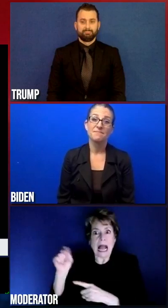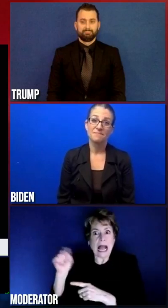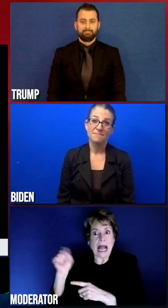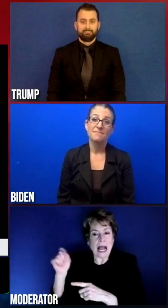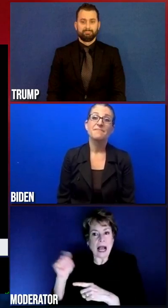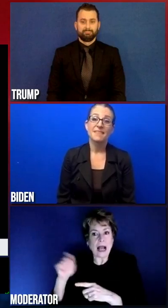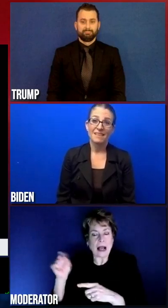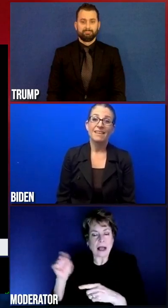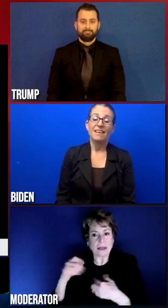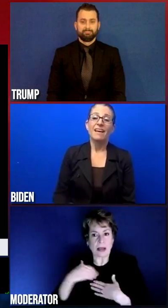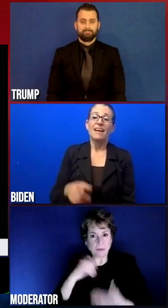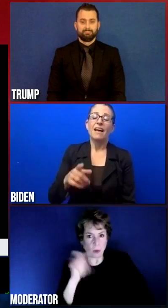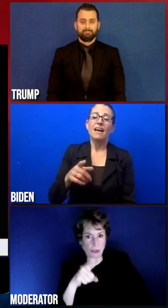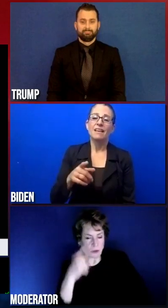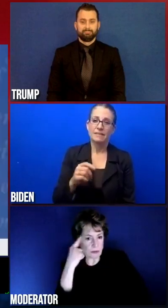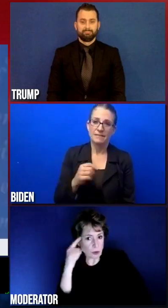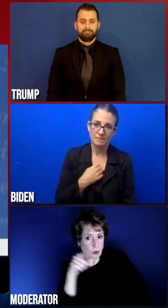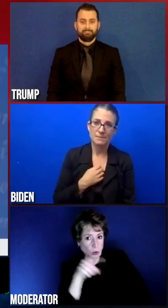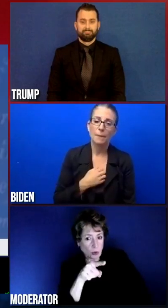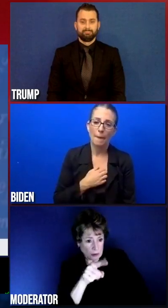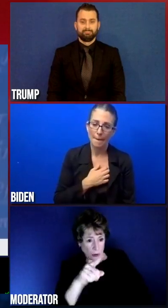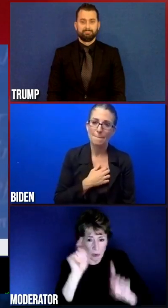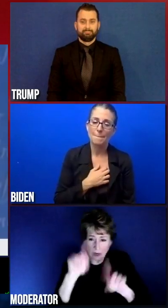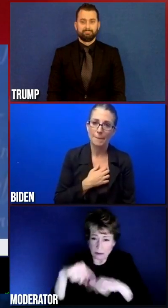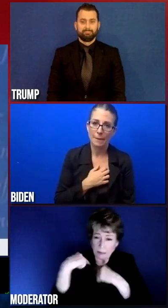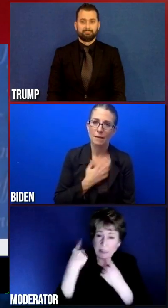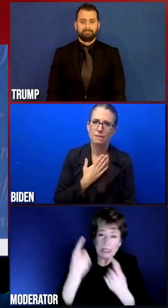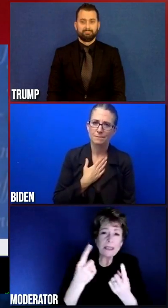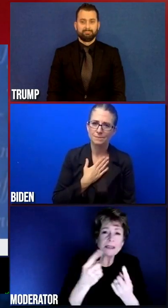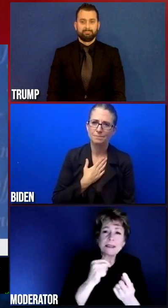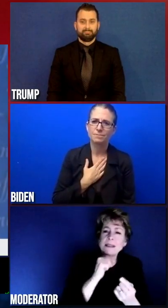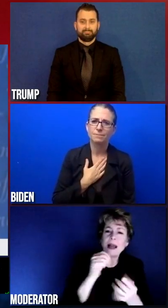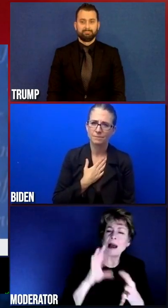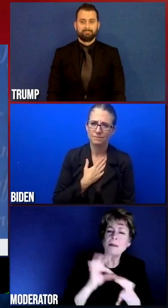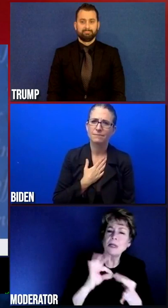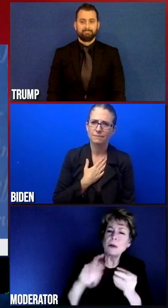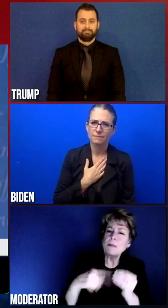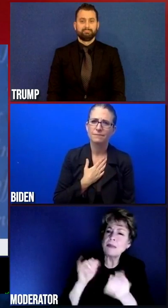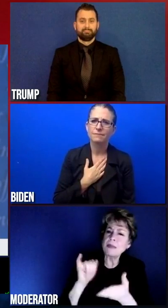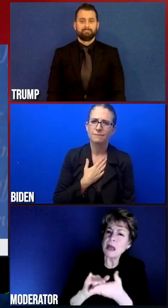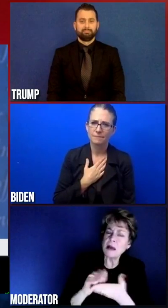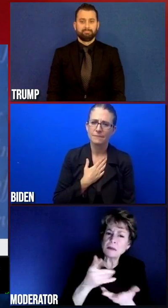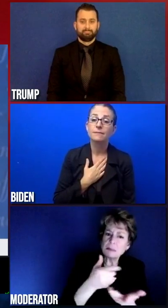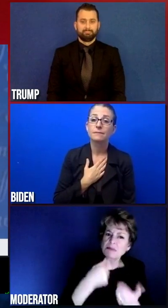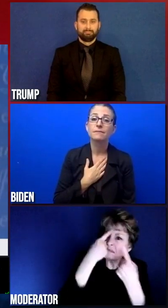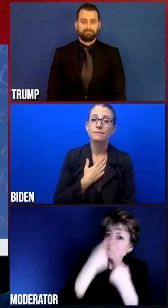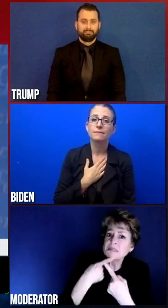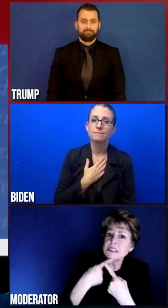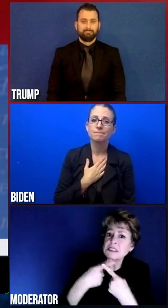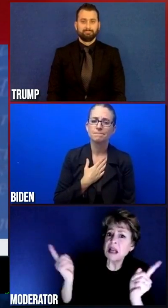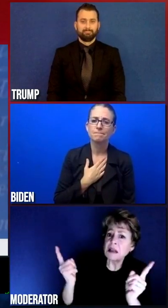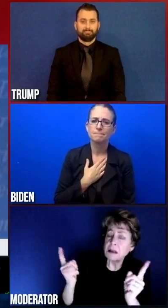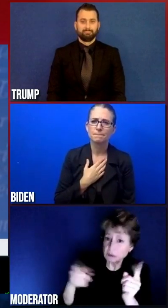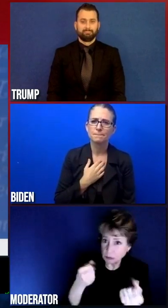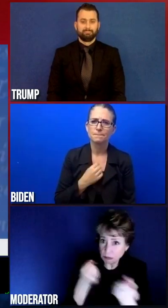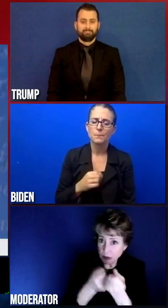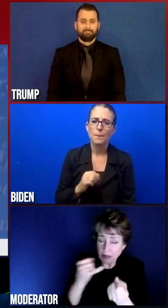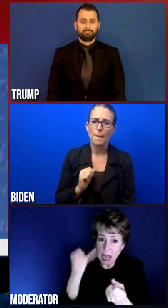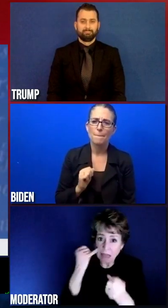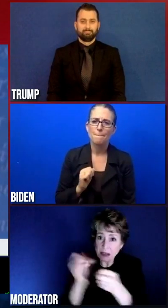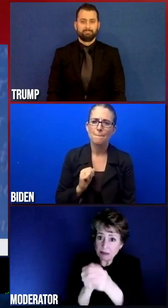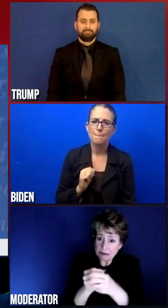in the past to talk about it. Are you willing to tell the American people tonight whether or not you will support either ending the